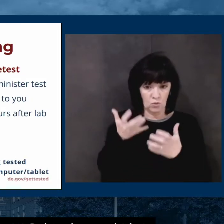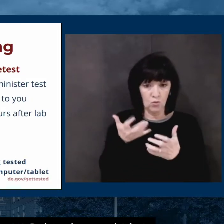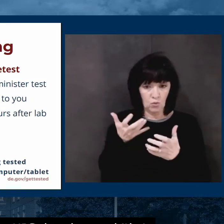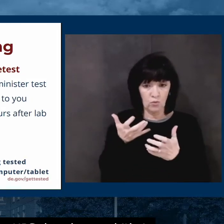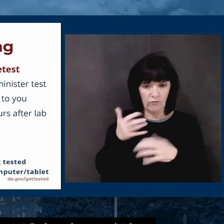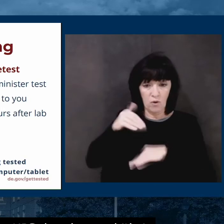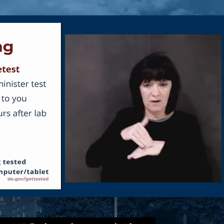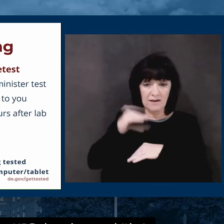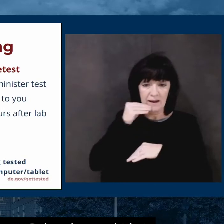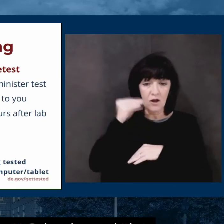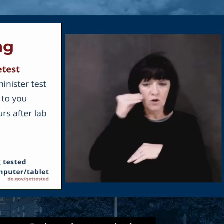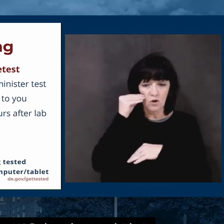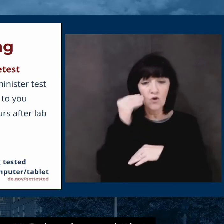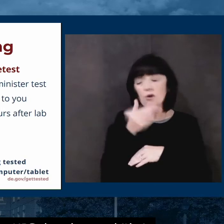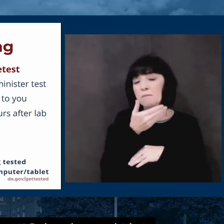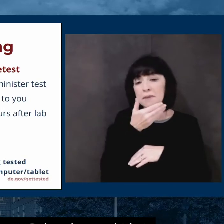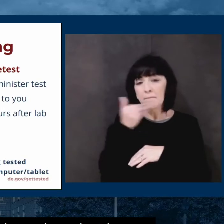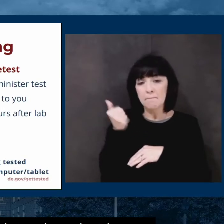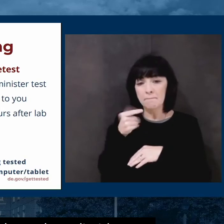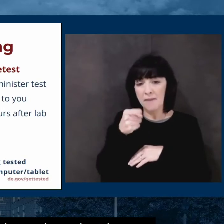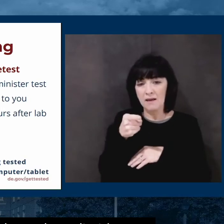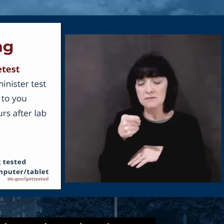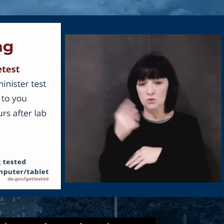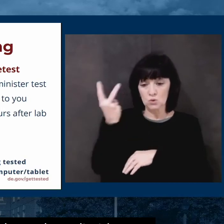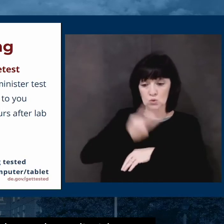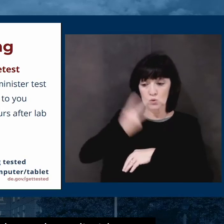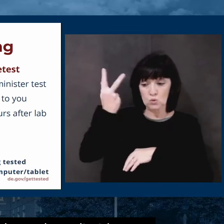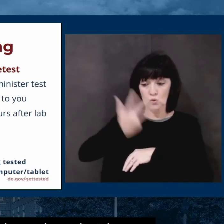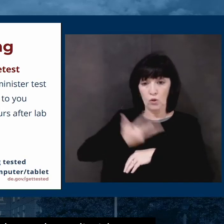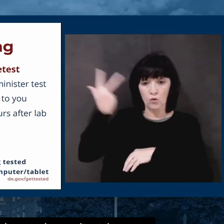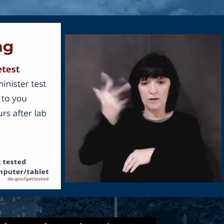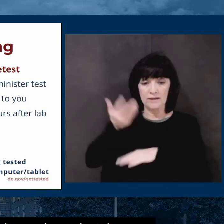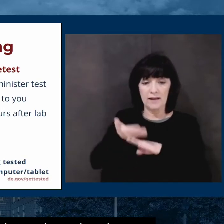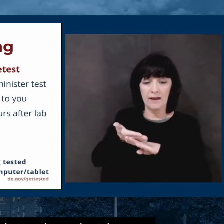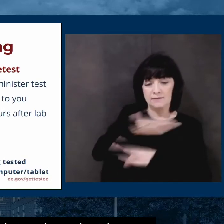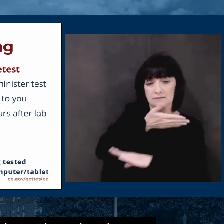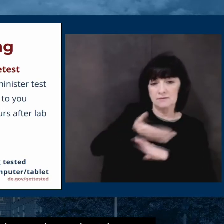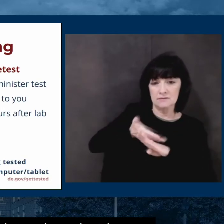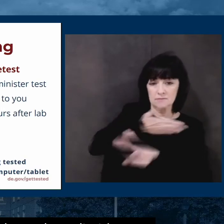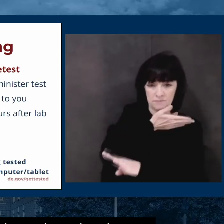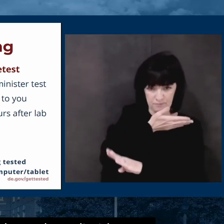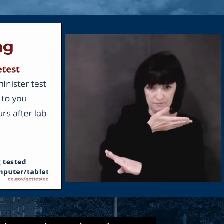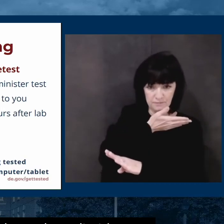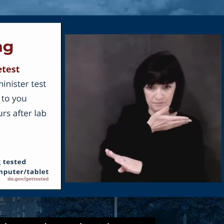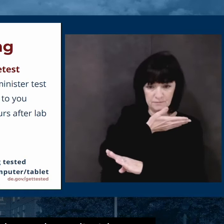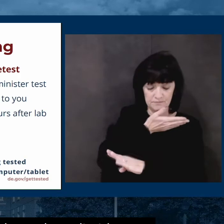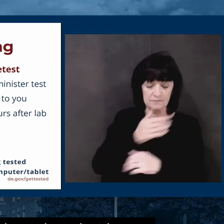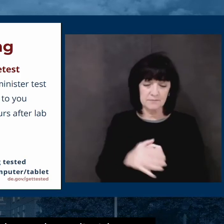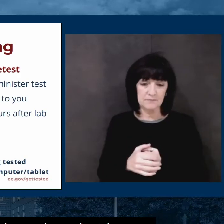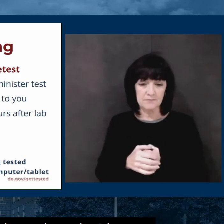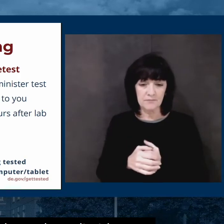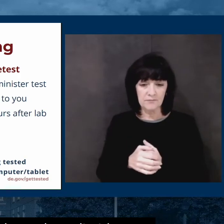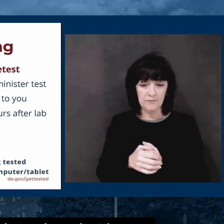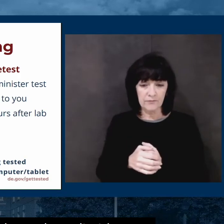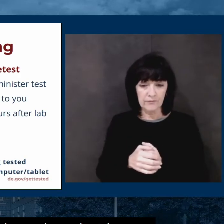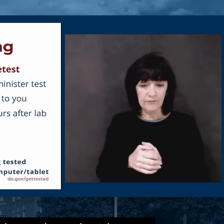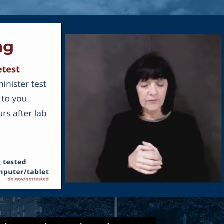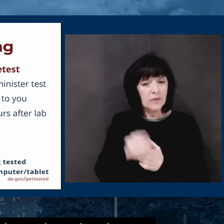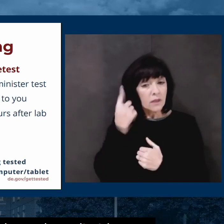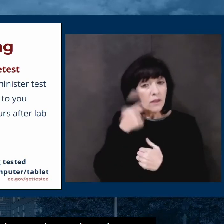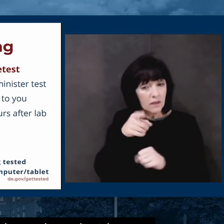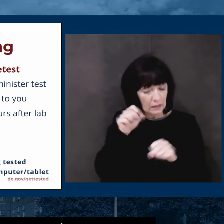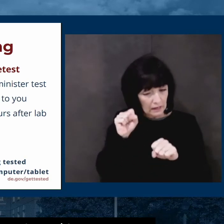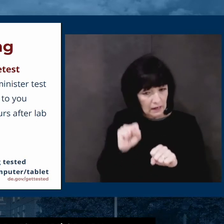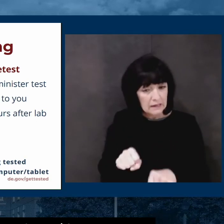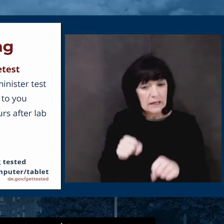leave 2 to 3 days for that request to be turned around and for that link to obtain a testing kit to be returned to you. To review this